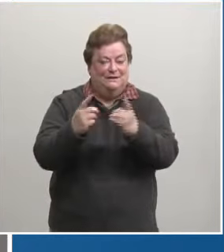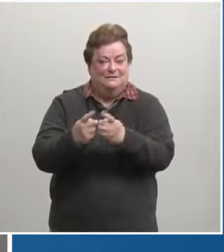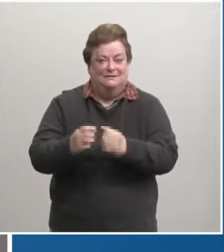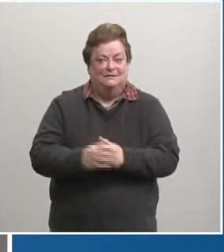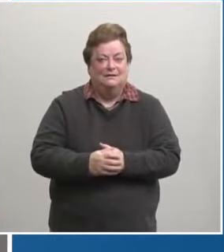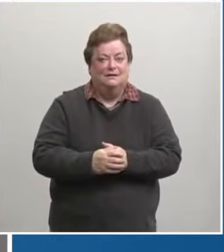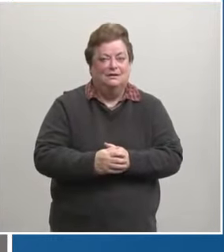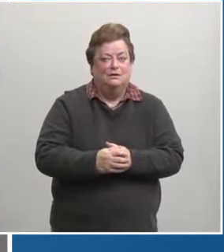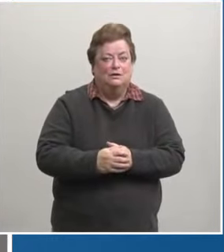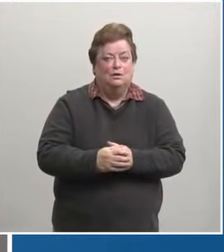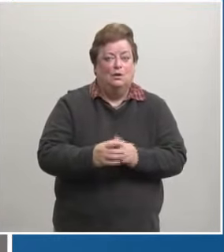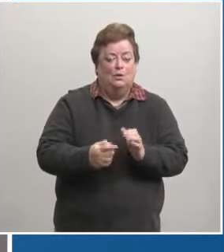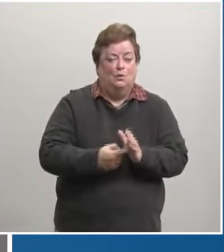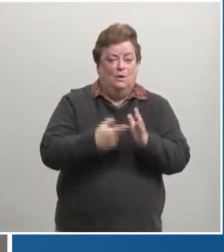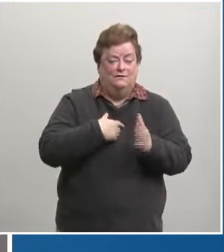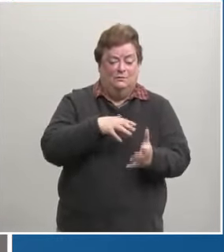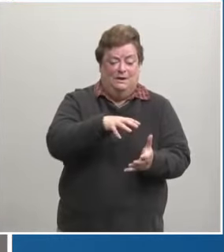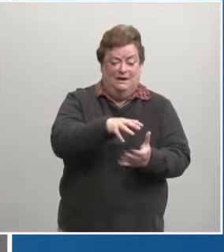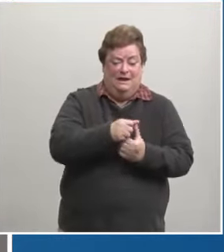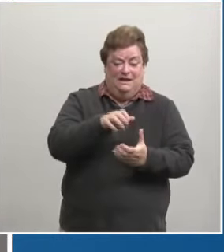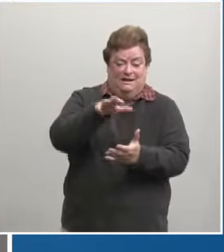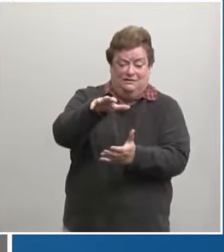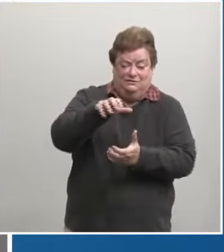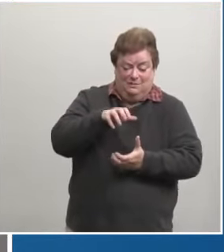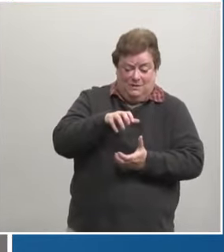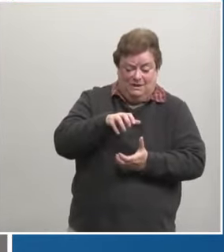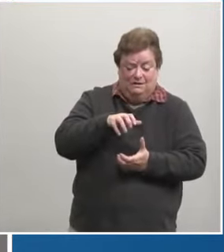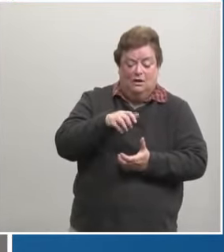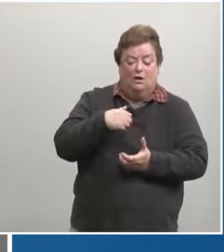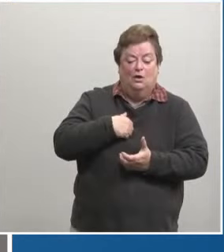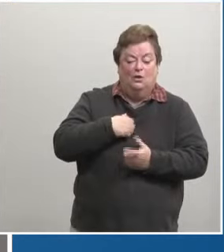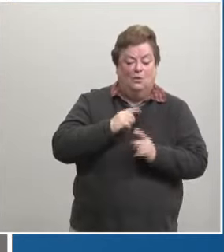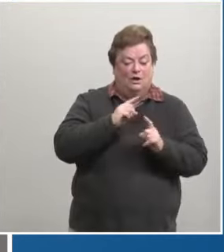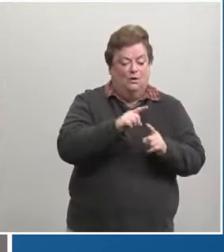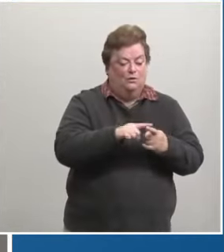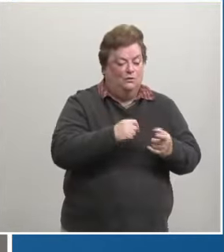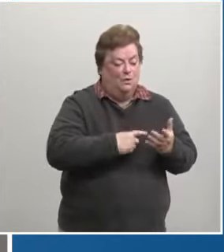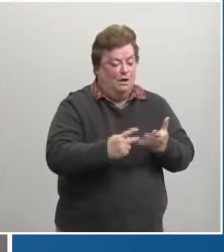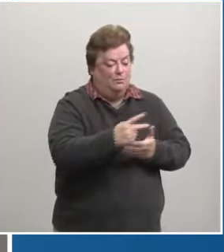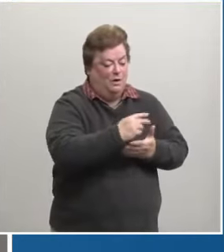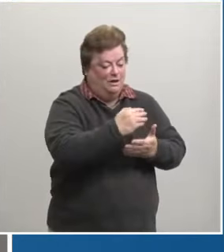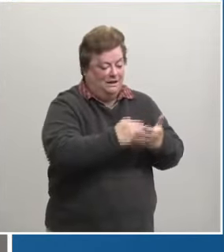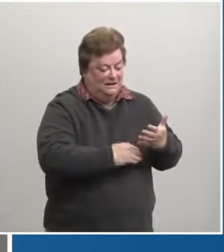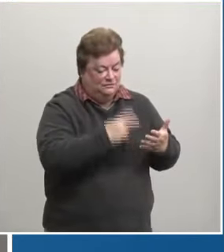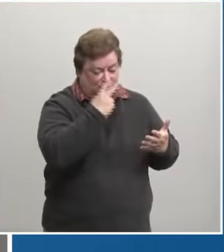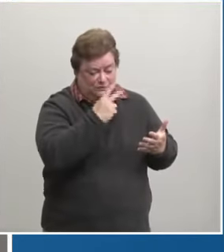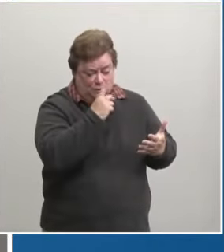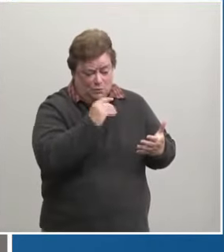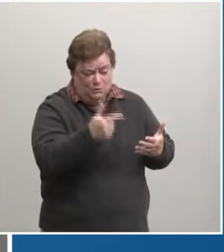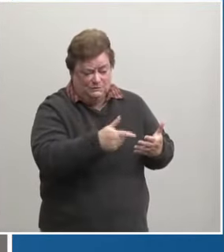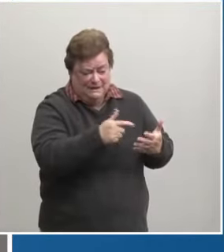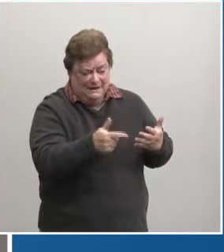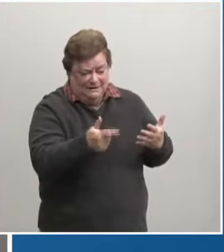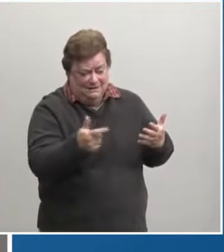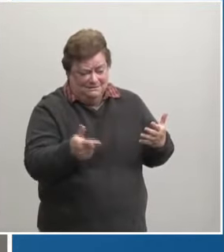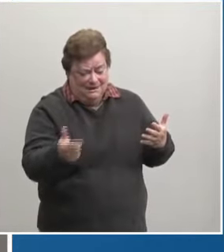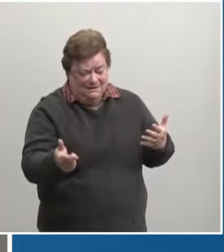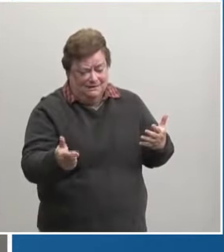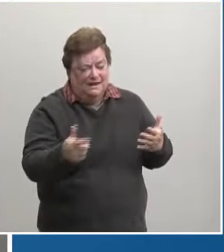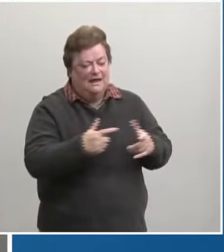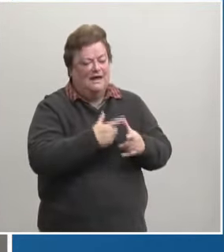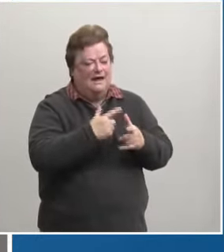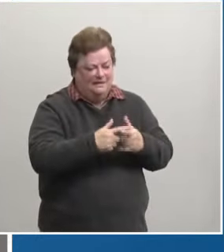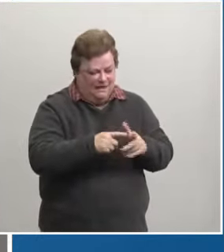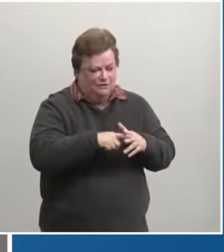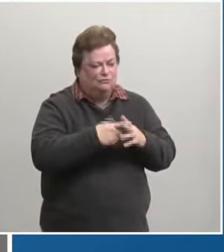Once the health department receives the shipment, we go to our vaccination priority list to see who is next in line and work to get those